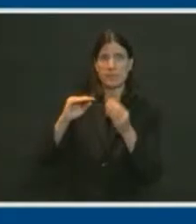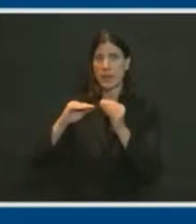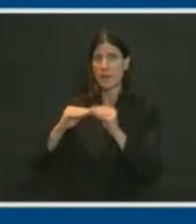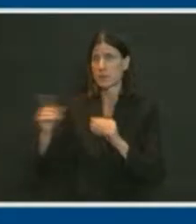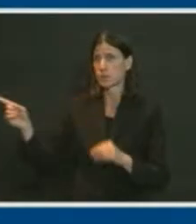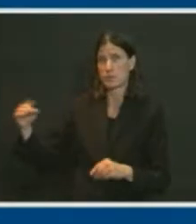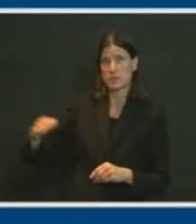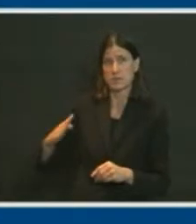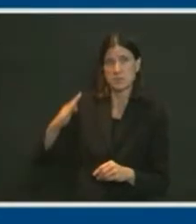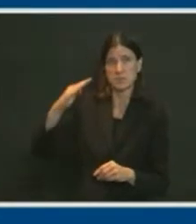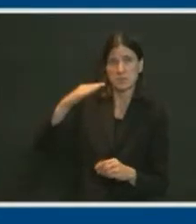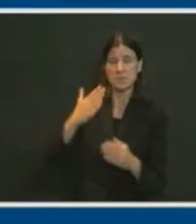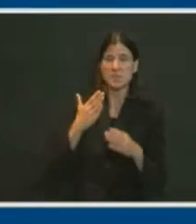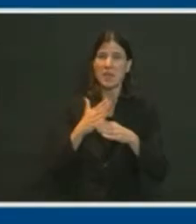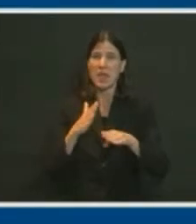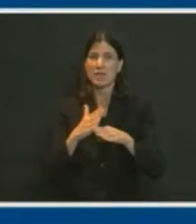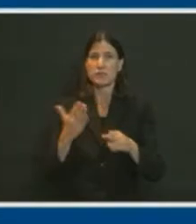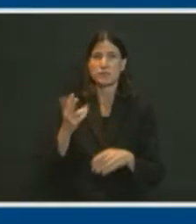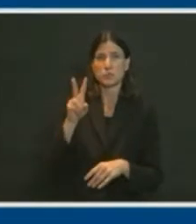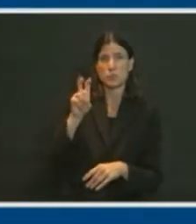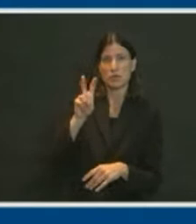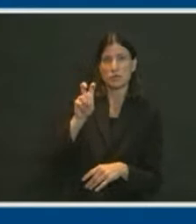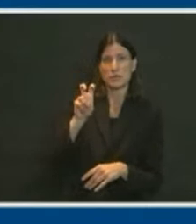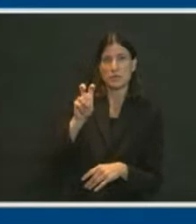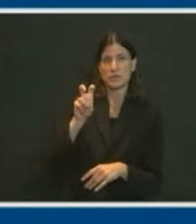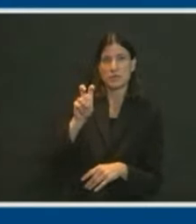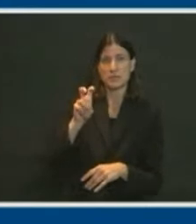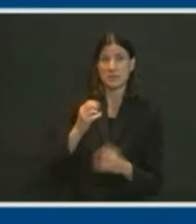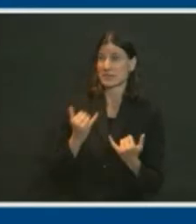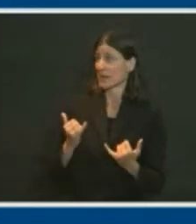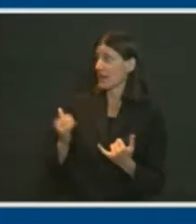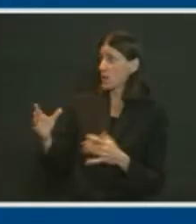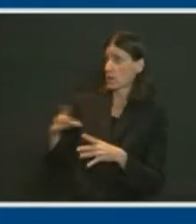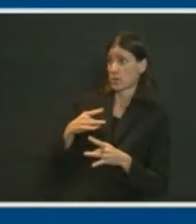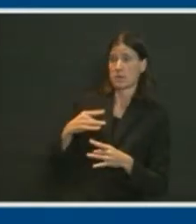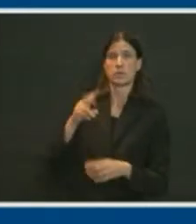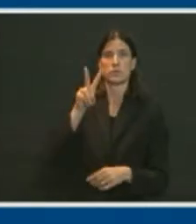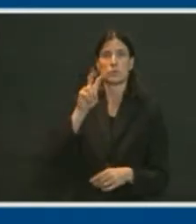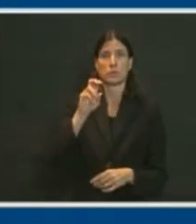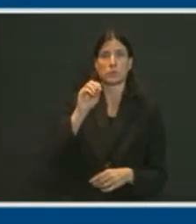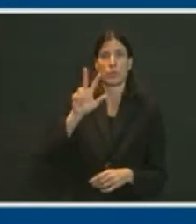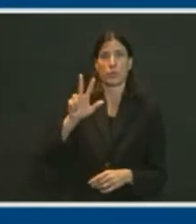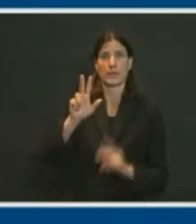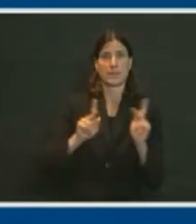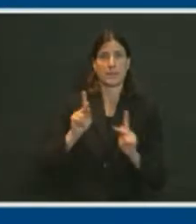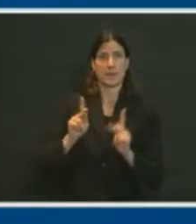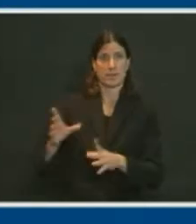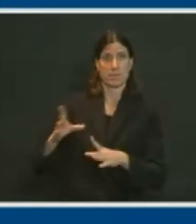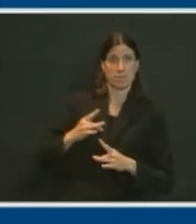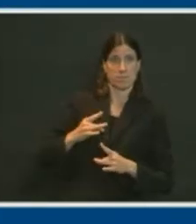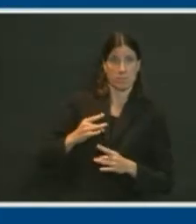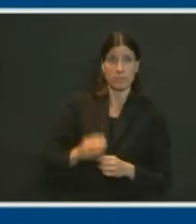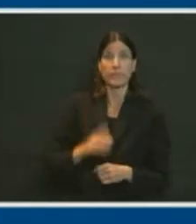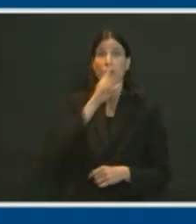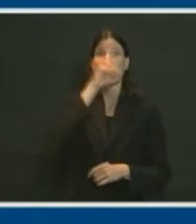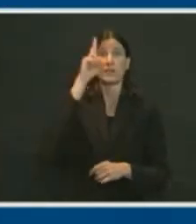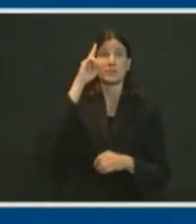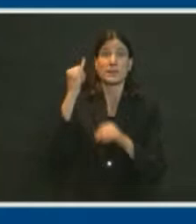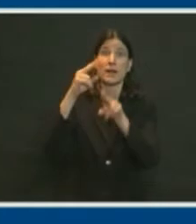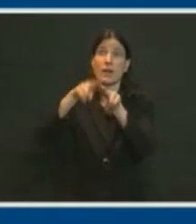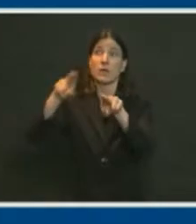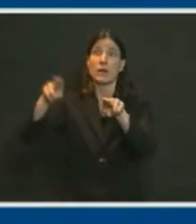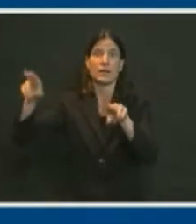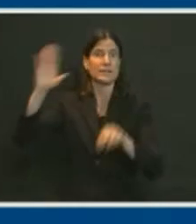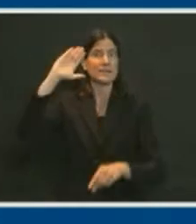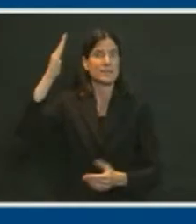cases a day. Today, 203 new cases. Decline in hospitalizations, which is exactly what we want to